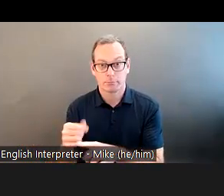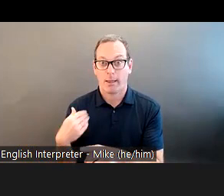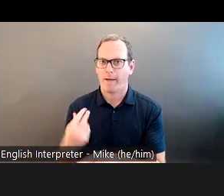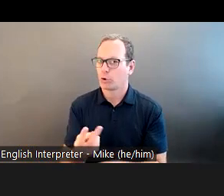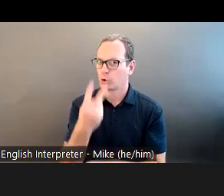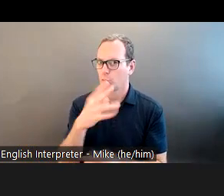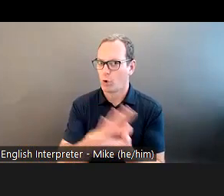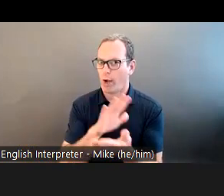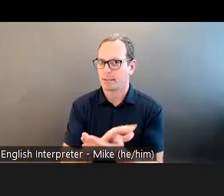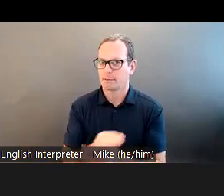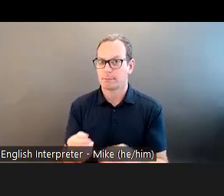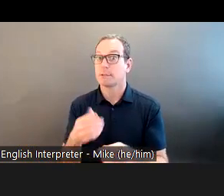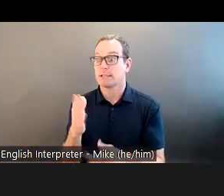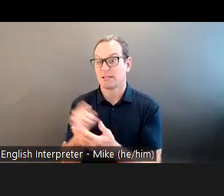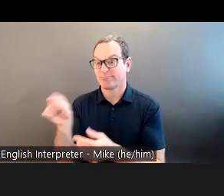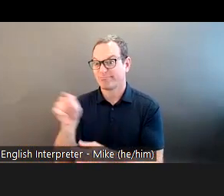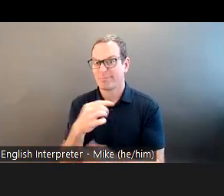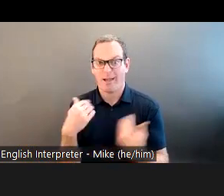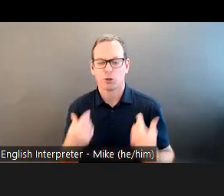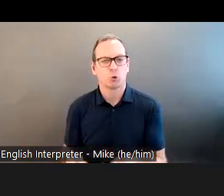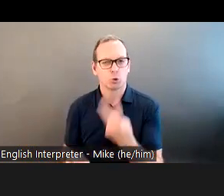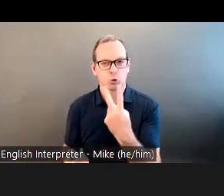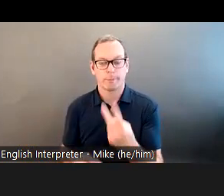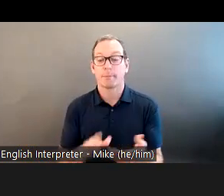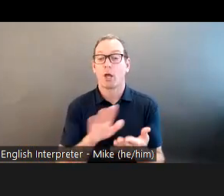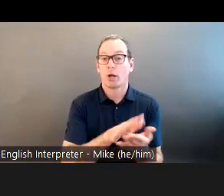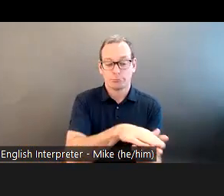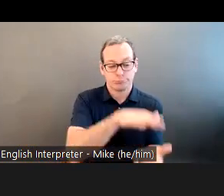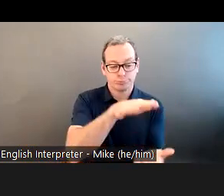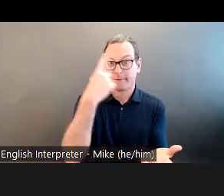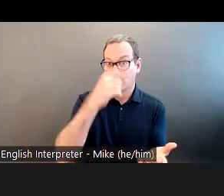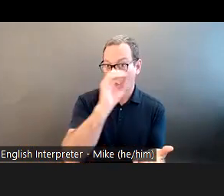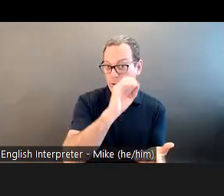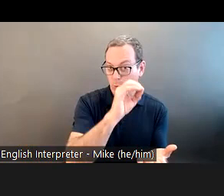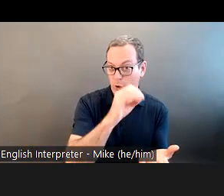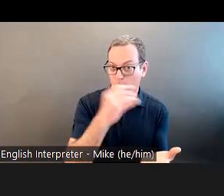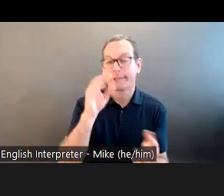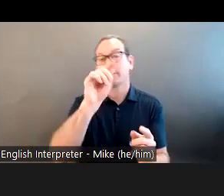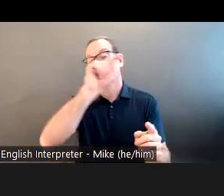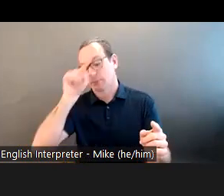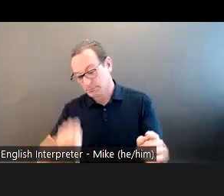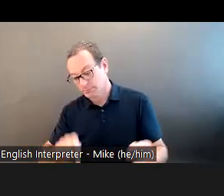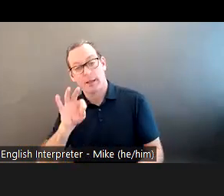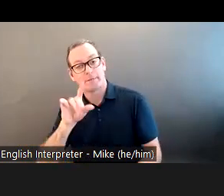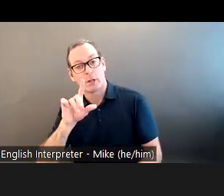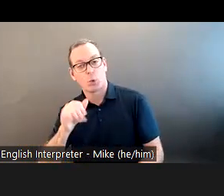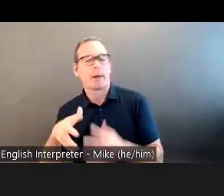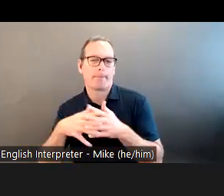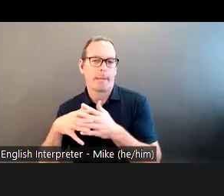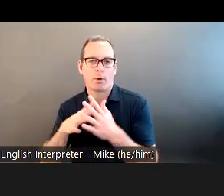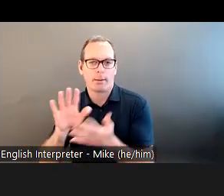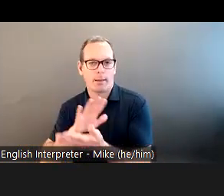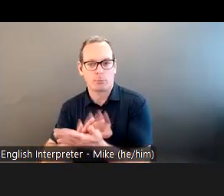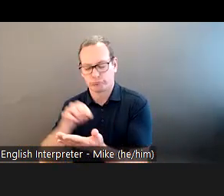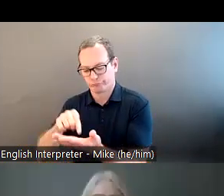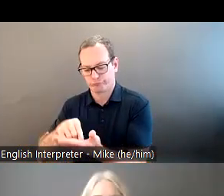of documents and they have a Florida set of documents in order to deal with whatever place they are living in that time.